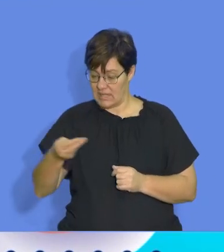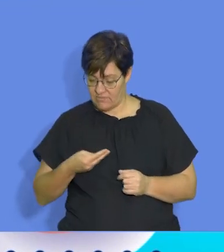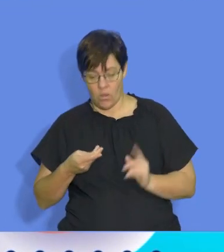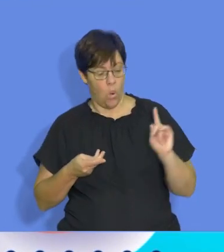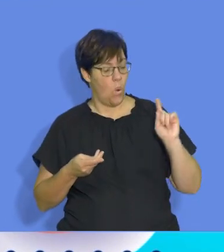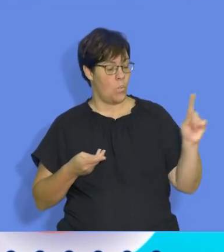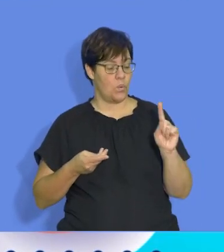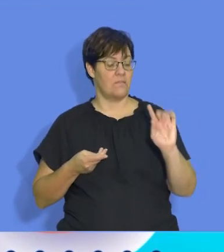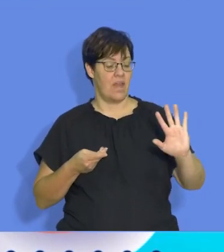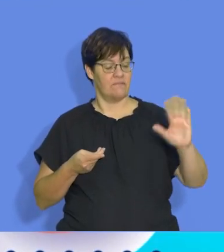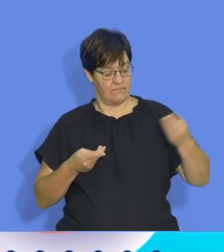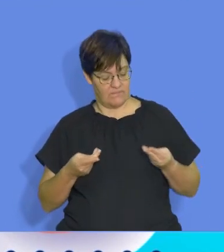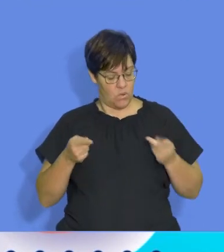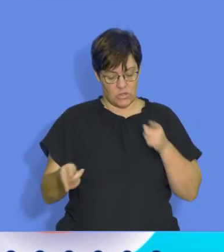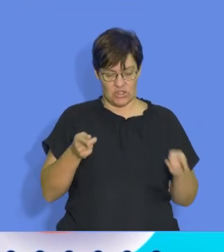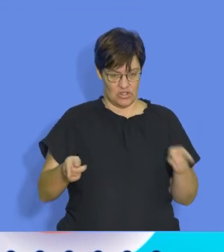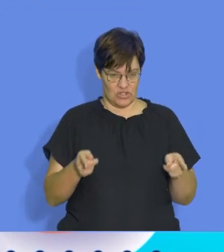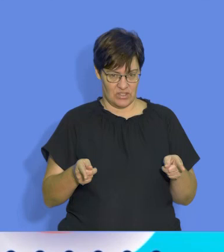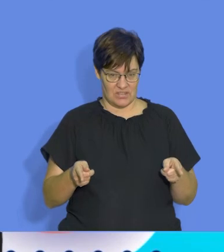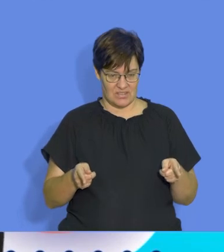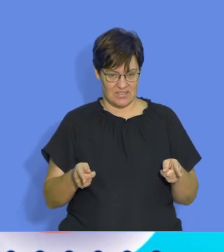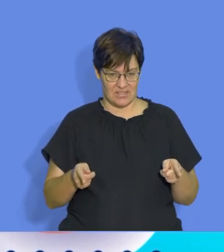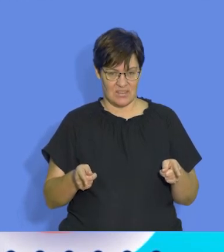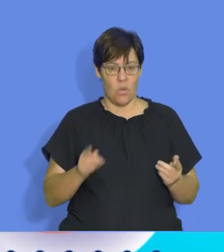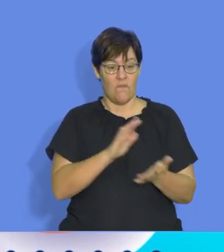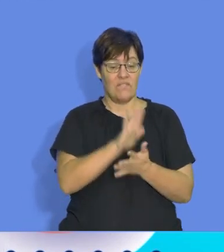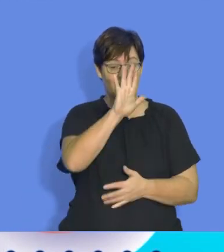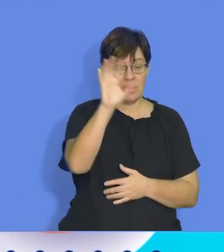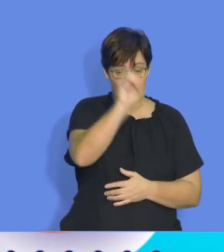the 115, know when you are given the 15.